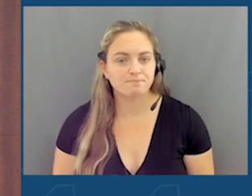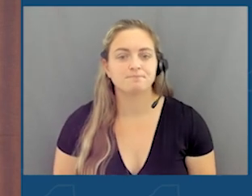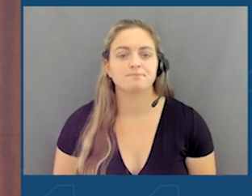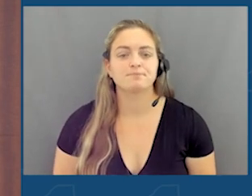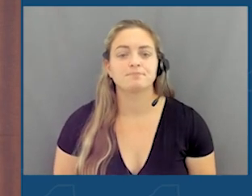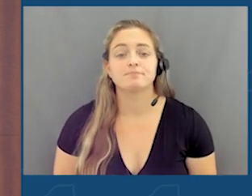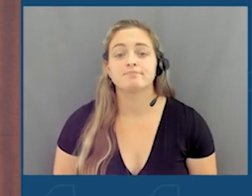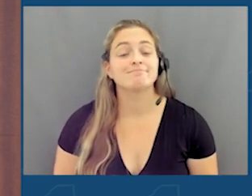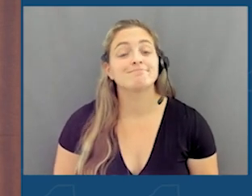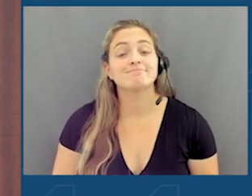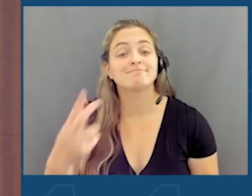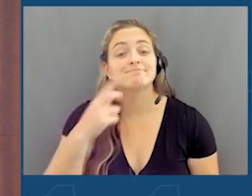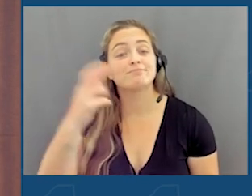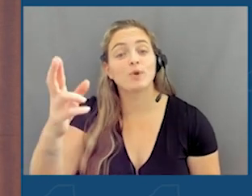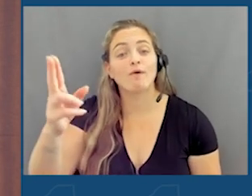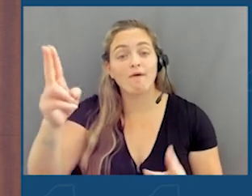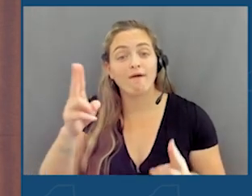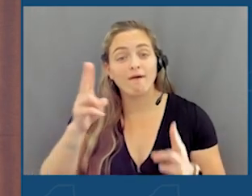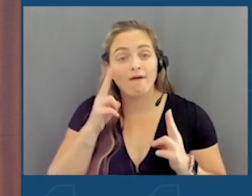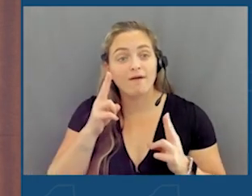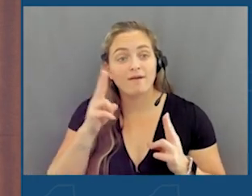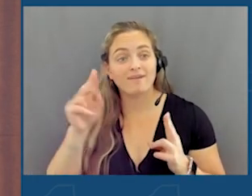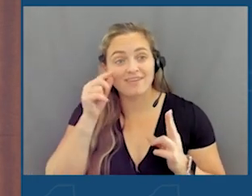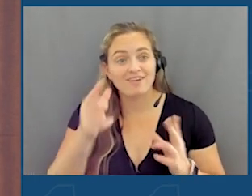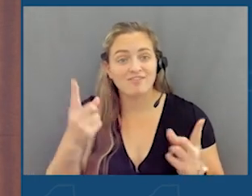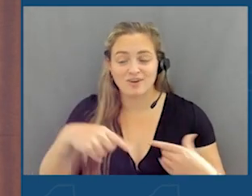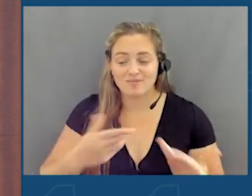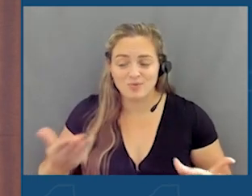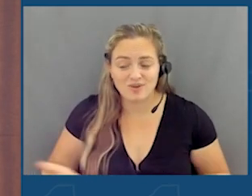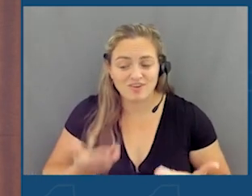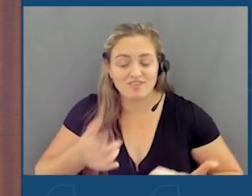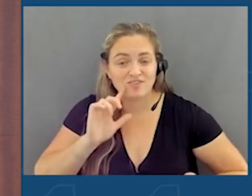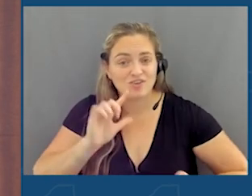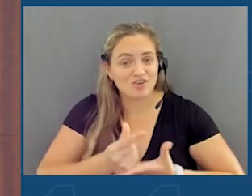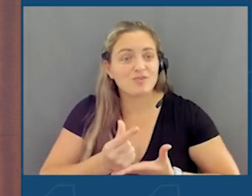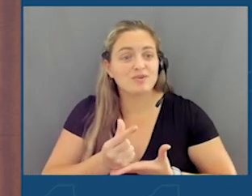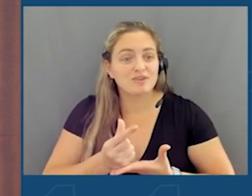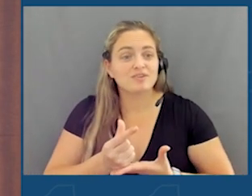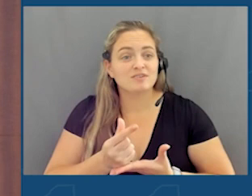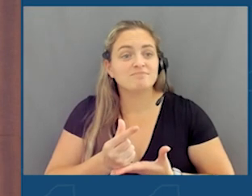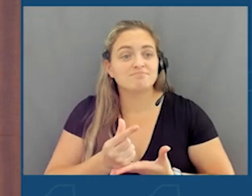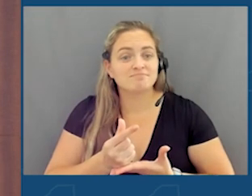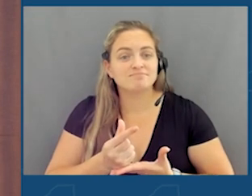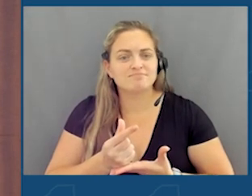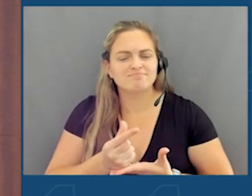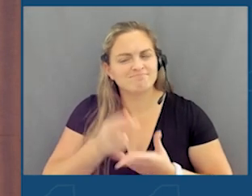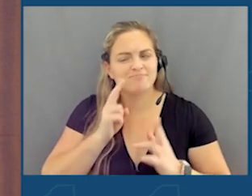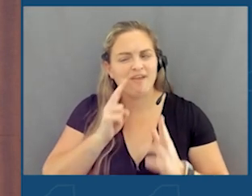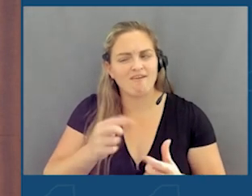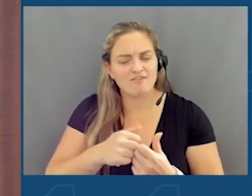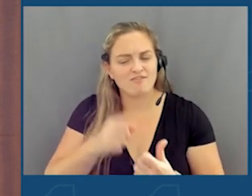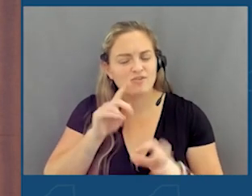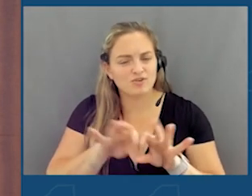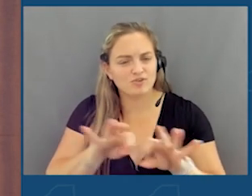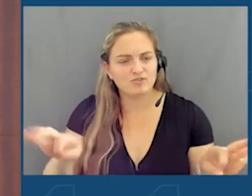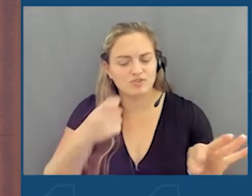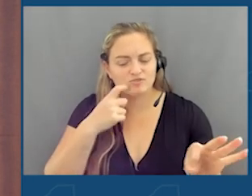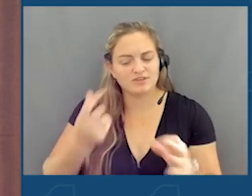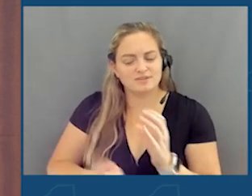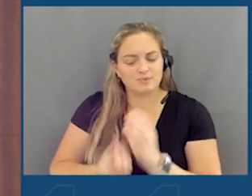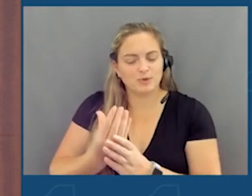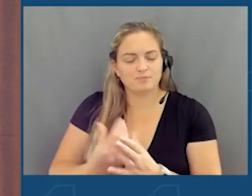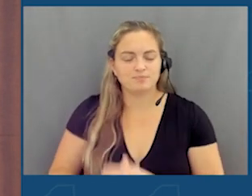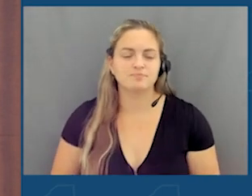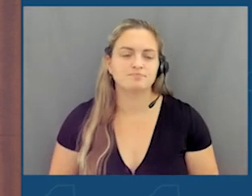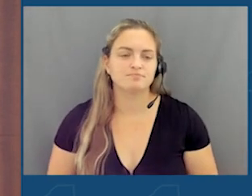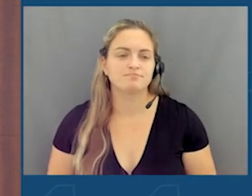we are honored the governor came to our commencement and we bestowed upon her an honorary degree this past spring,